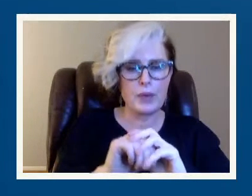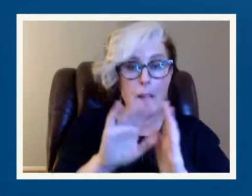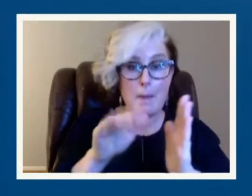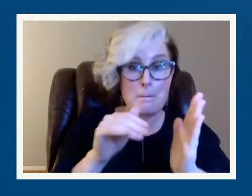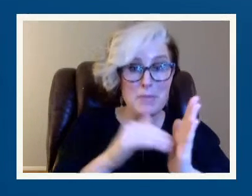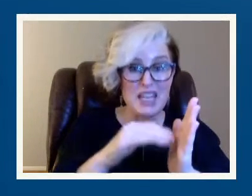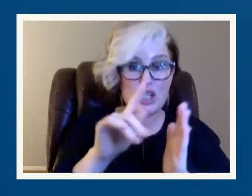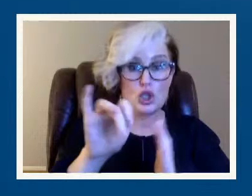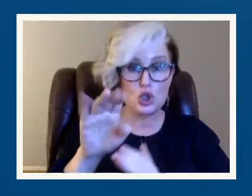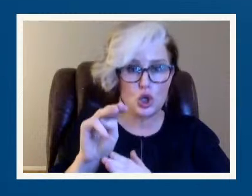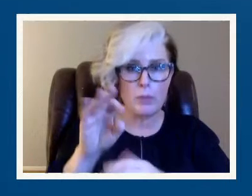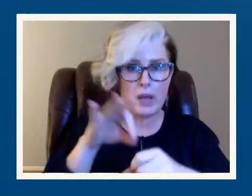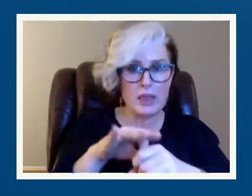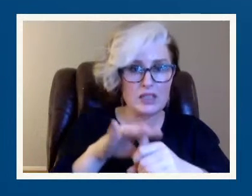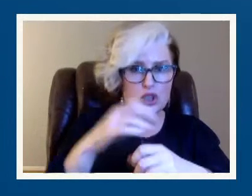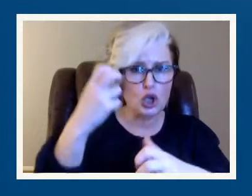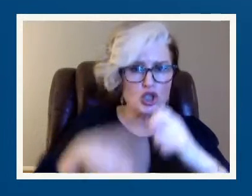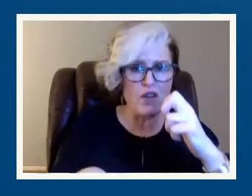Midterms are always hard